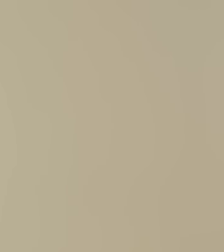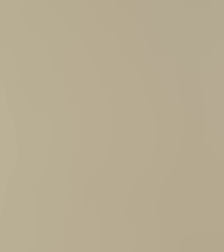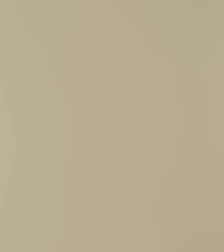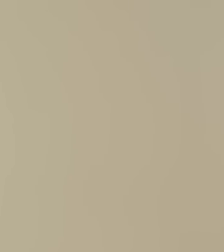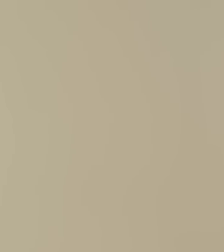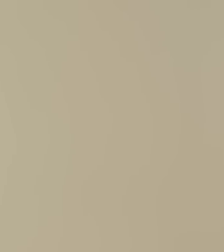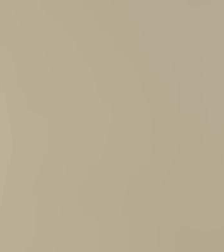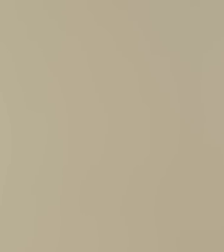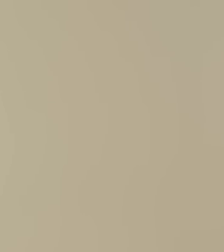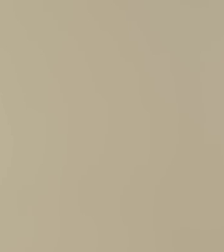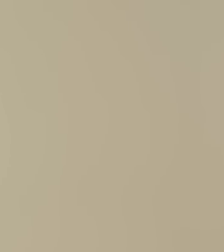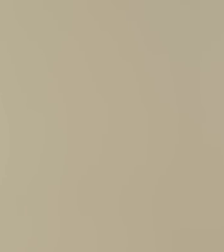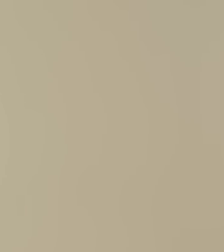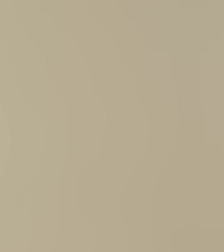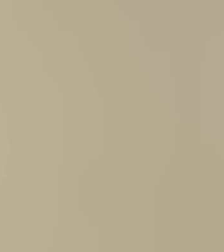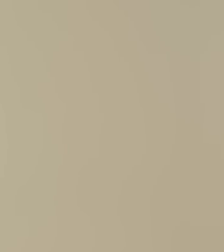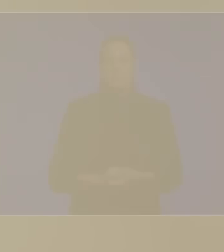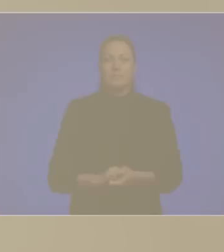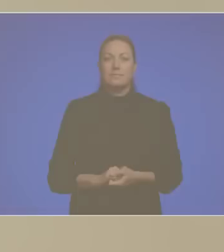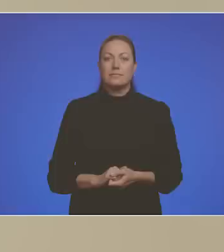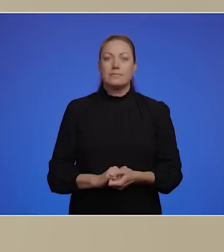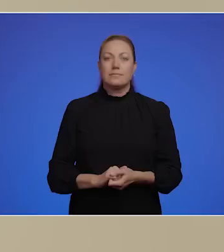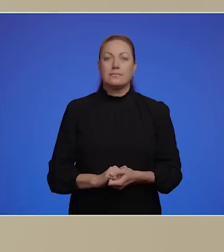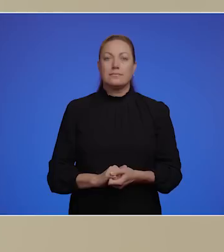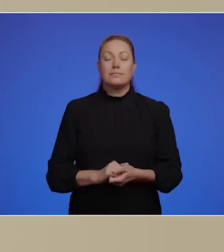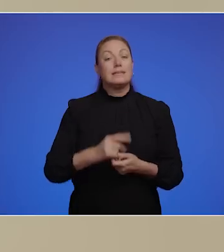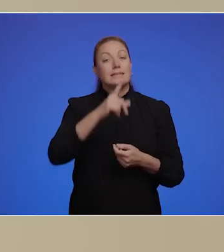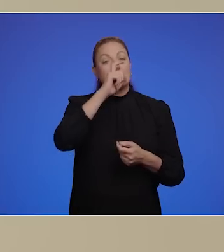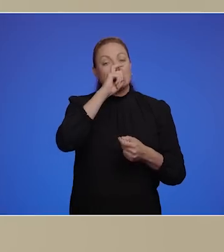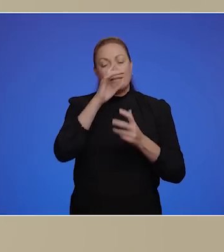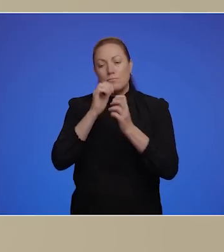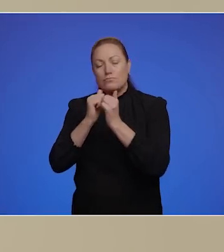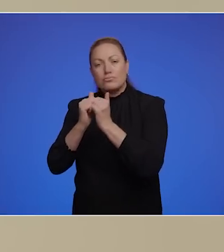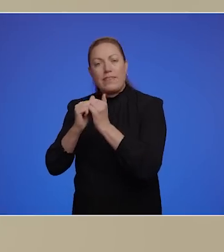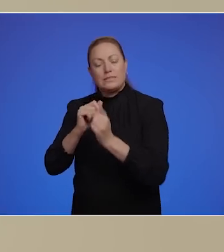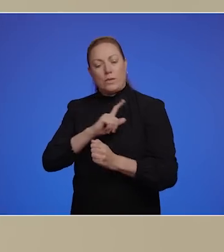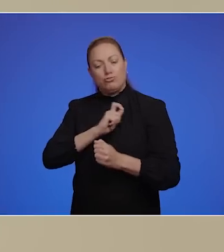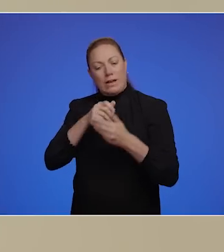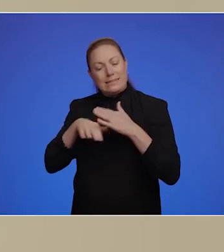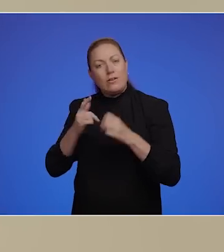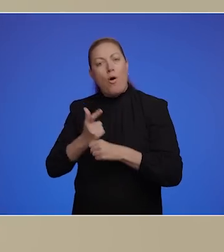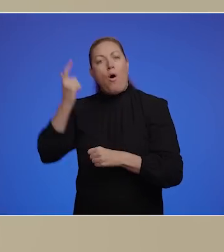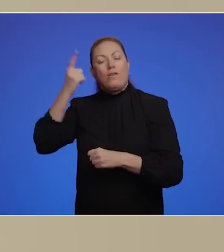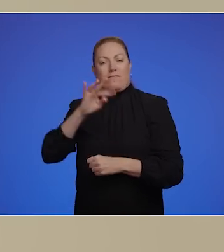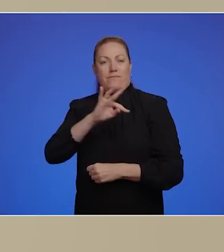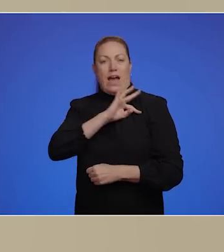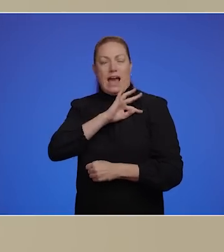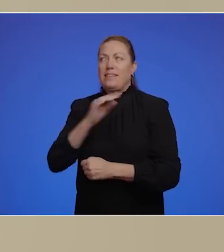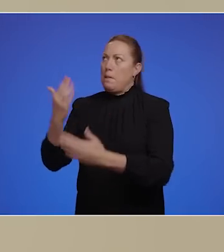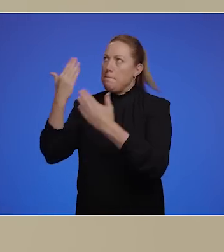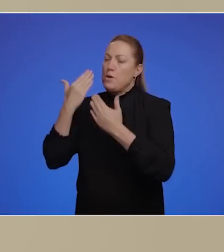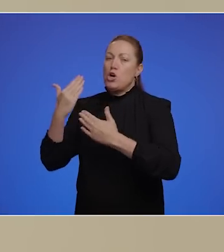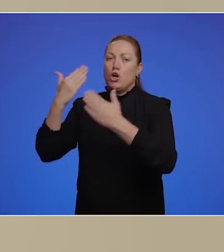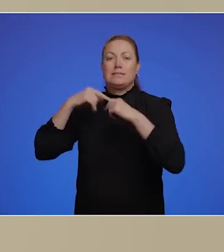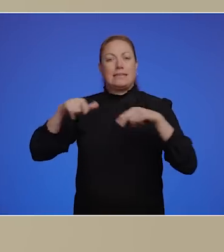body, and life everlasting. Amen. My sisters and brothers, trusting in God's faithfulness and mercy,